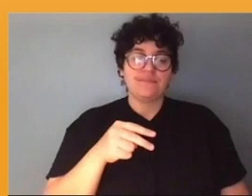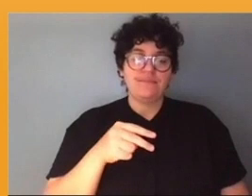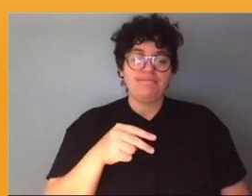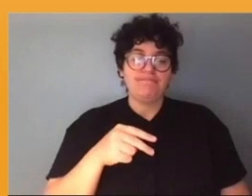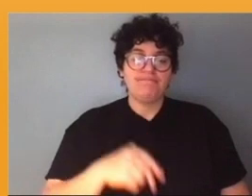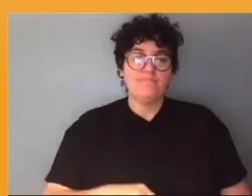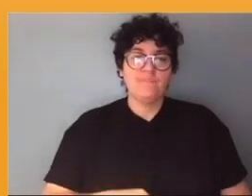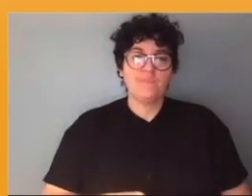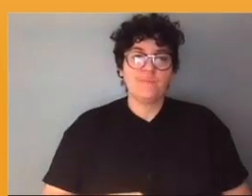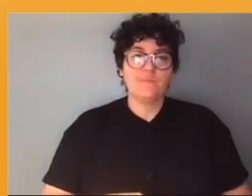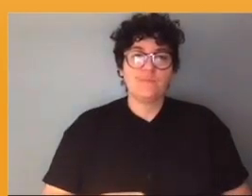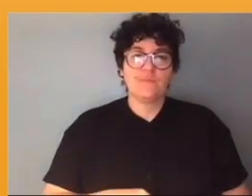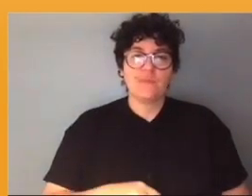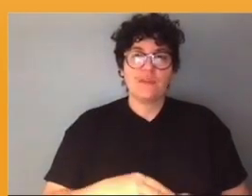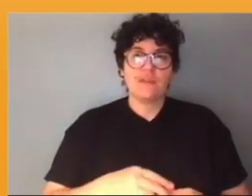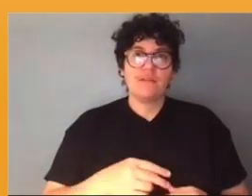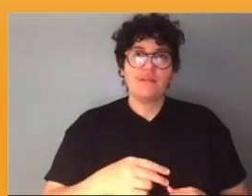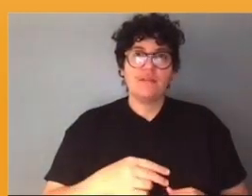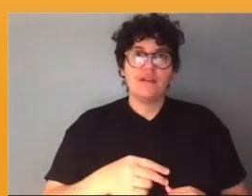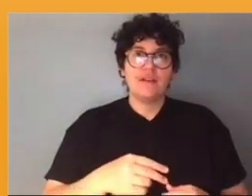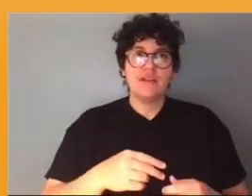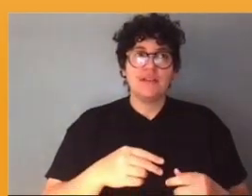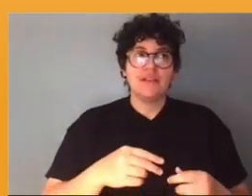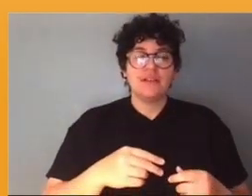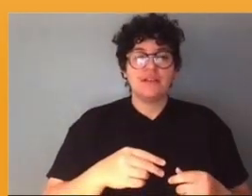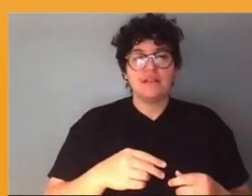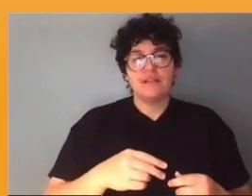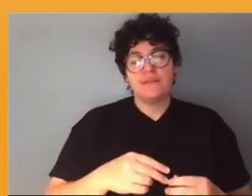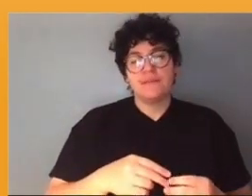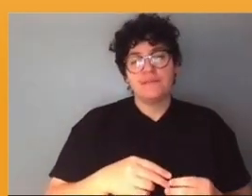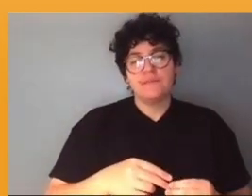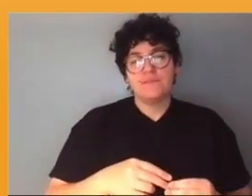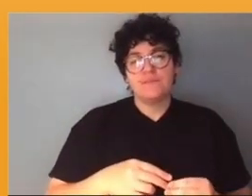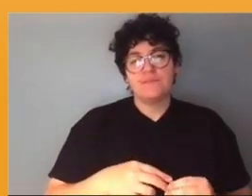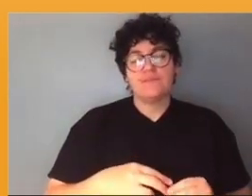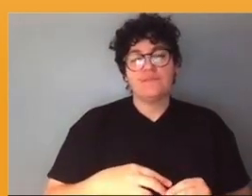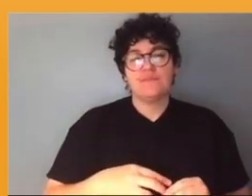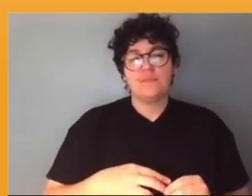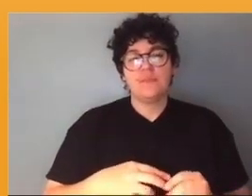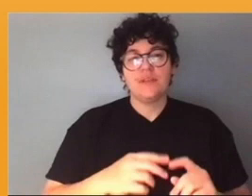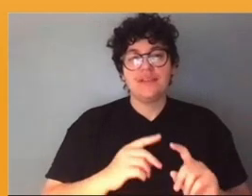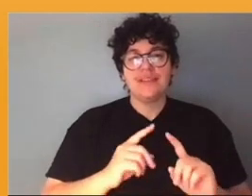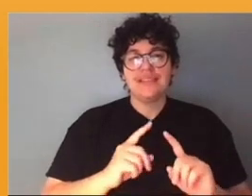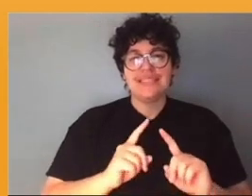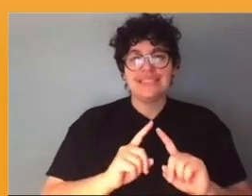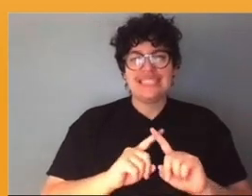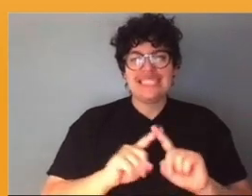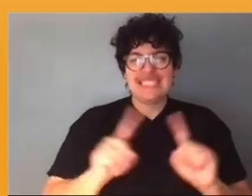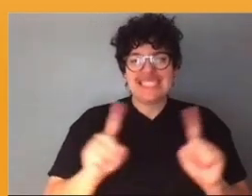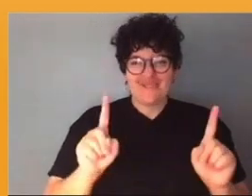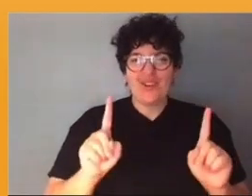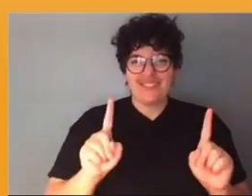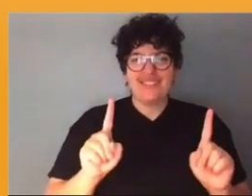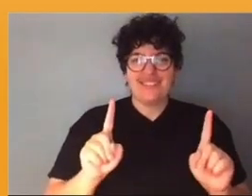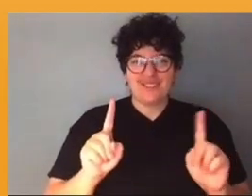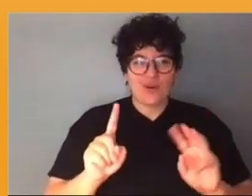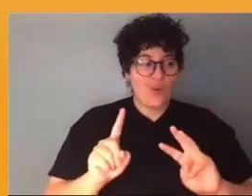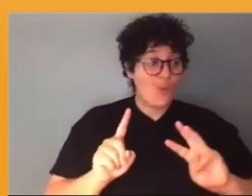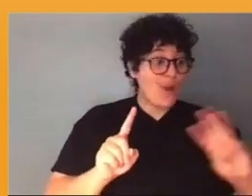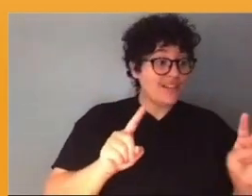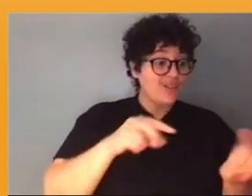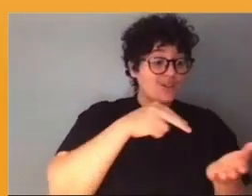is a dance that we, the difference between the Western dance like